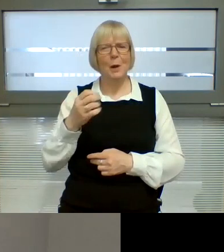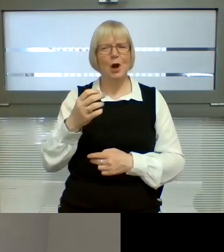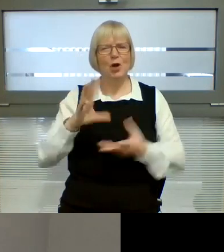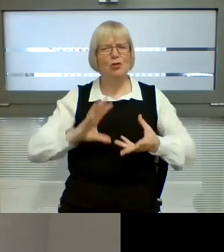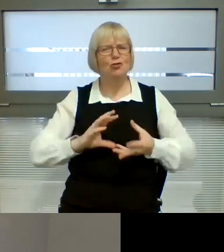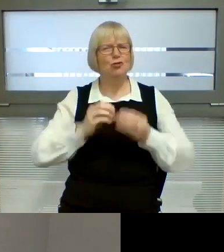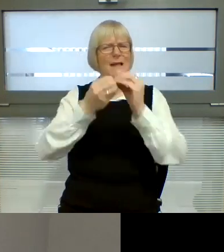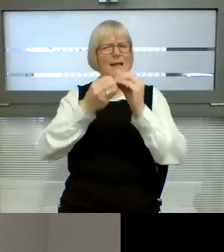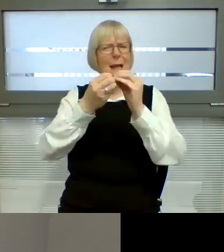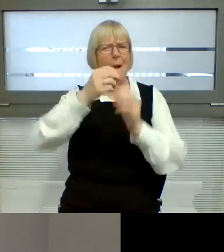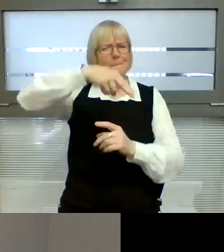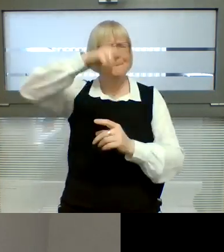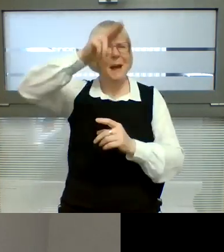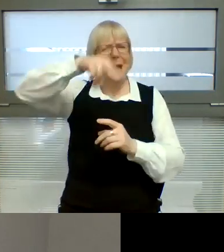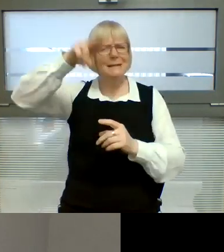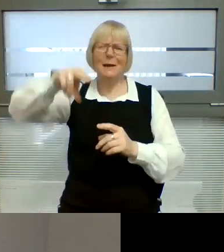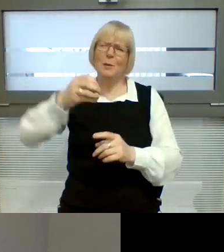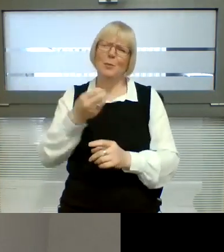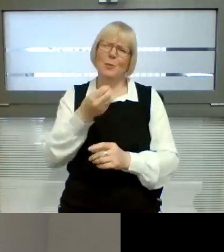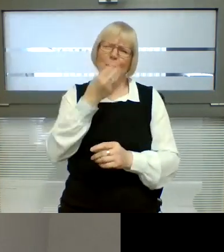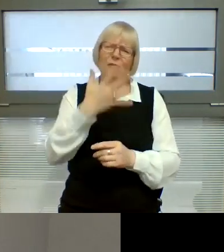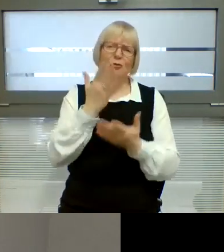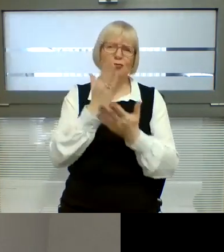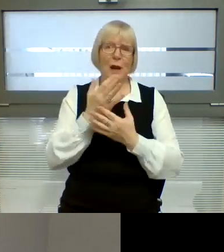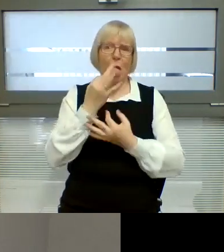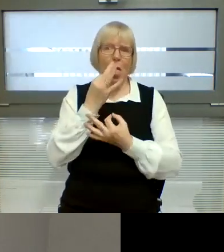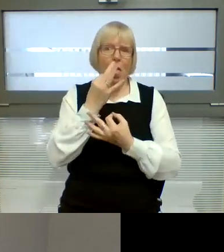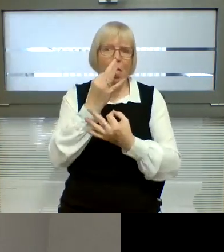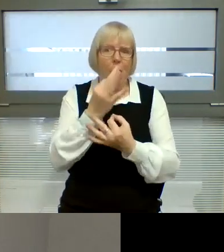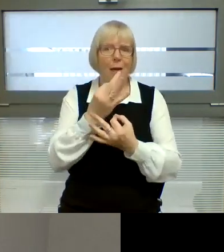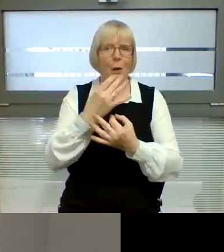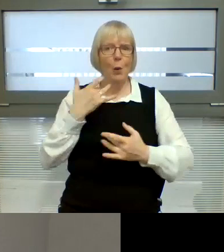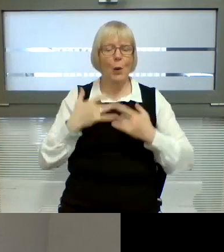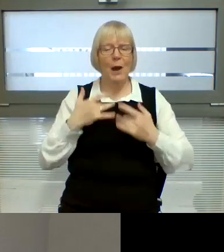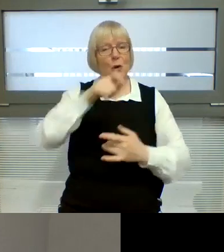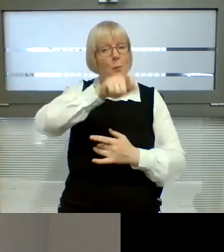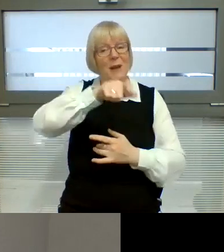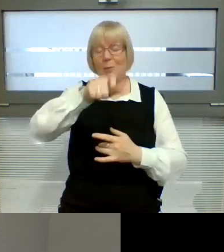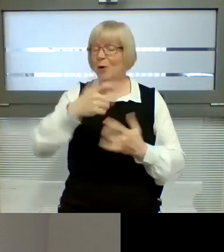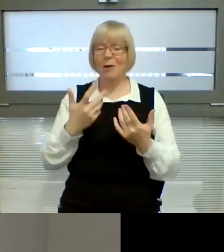painting is so mesmeric that, you know, people are just going to be more